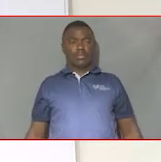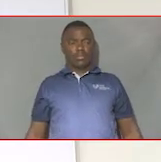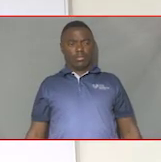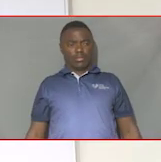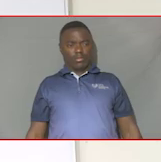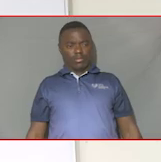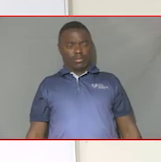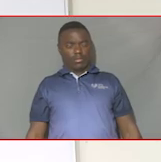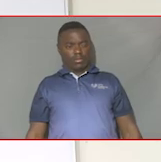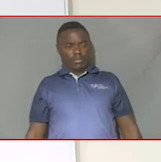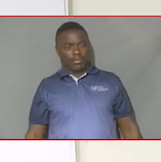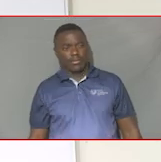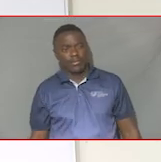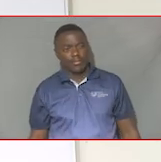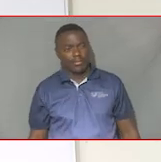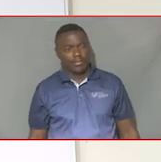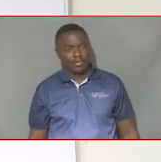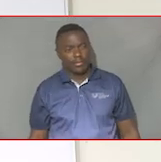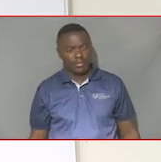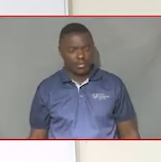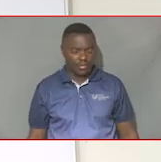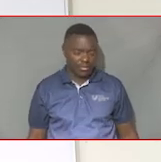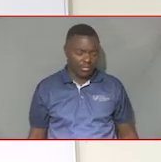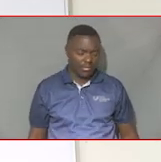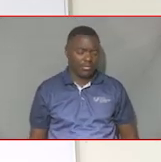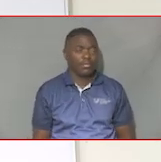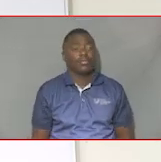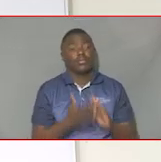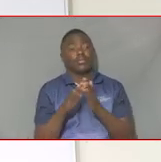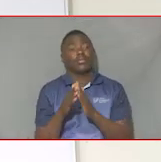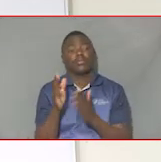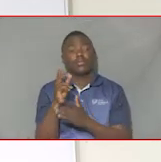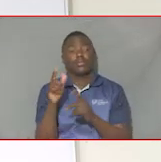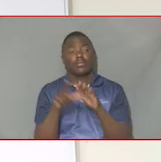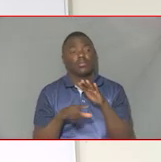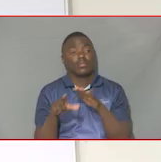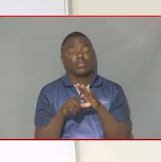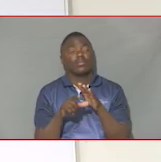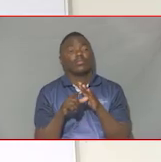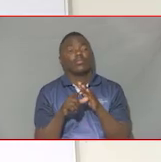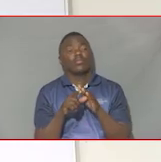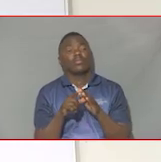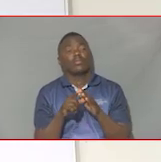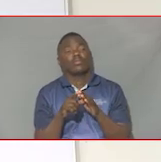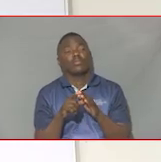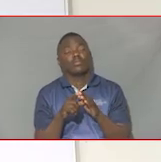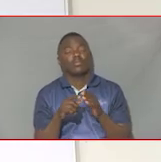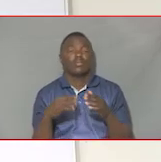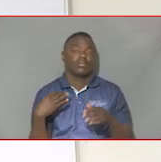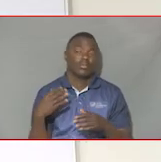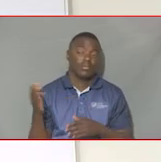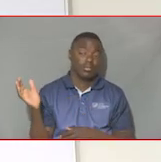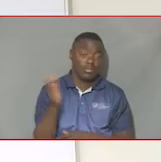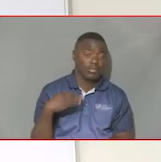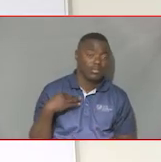a farm store sells milk in 5-liter containers to the local community. The price varies according to the availability of